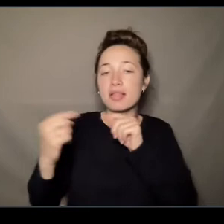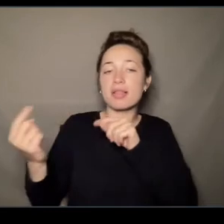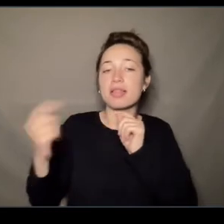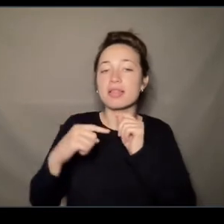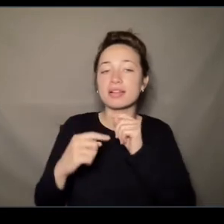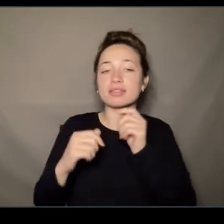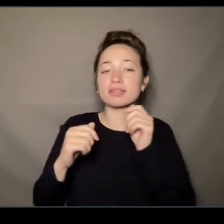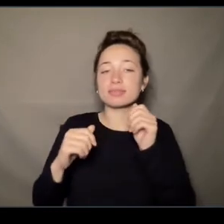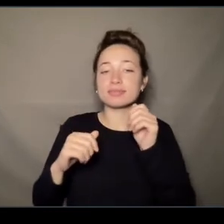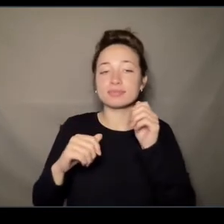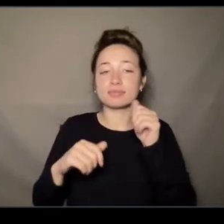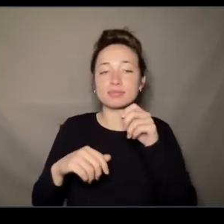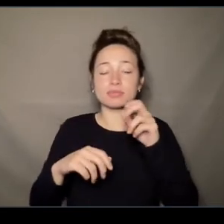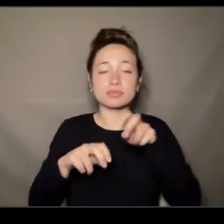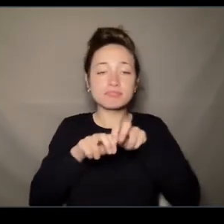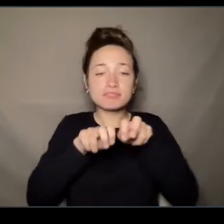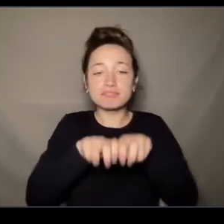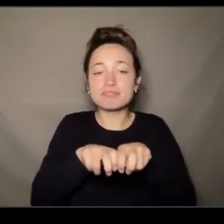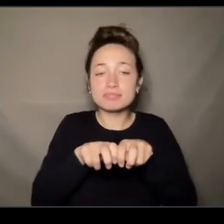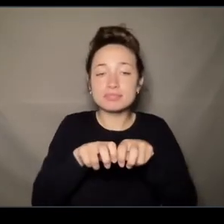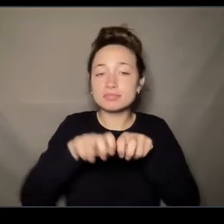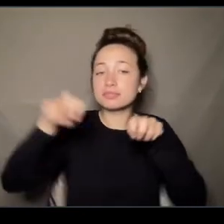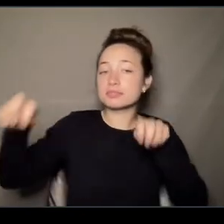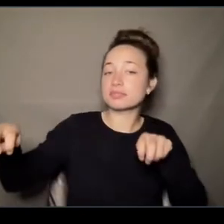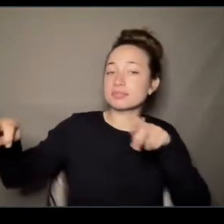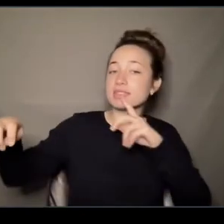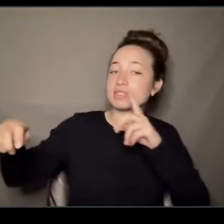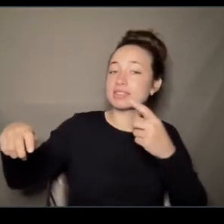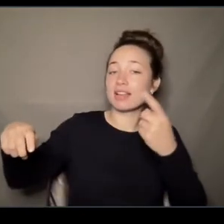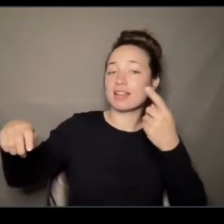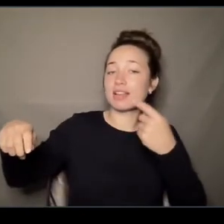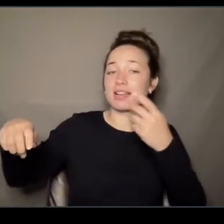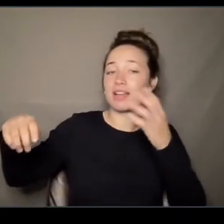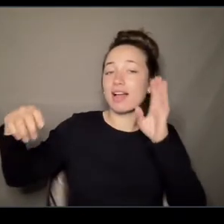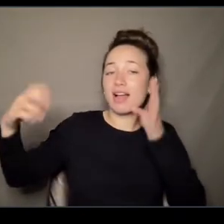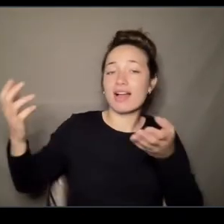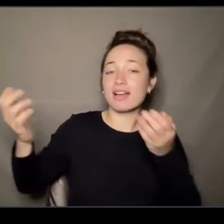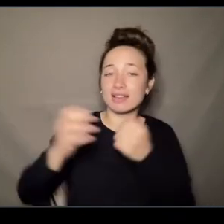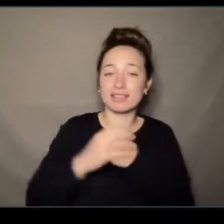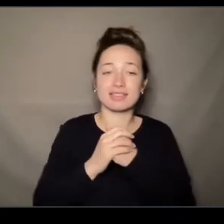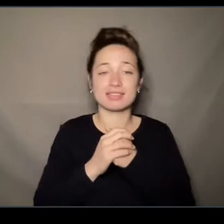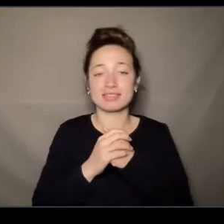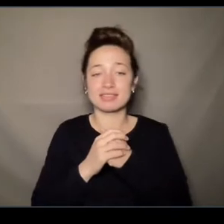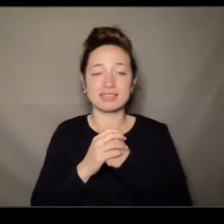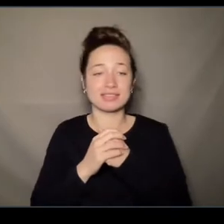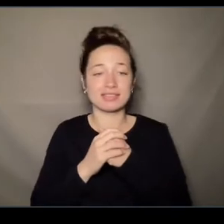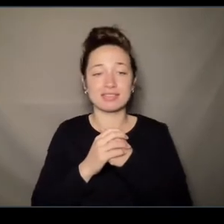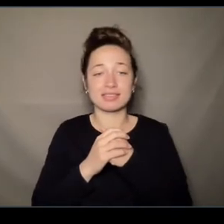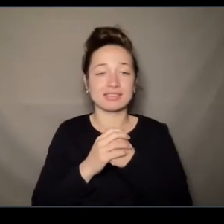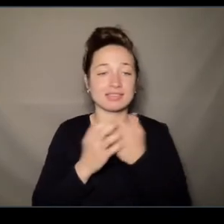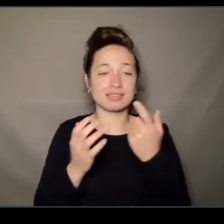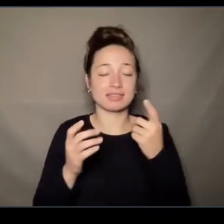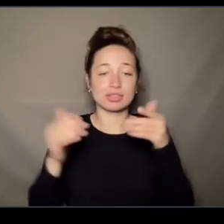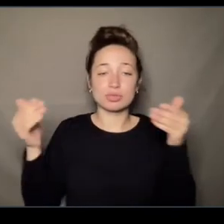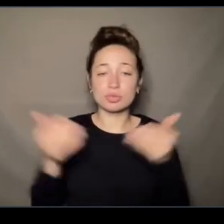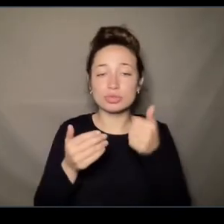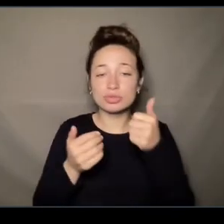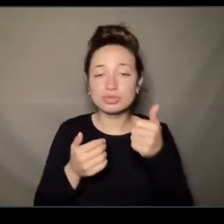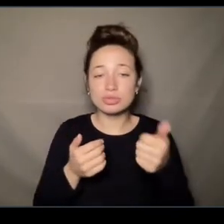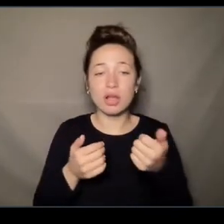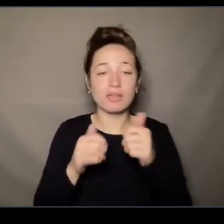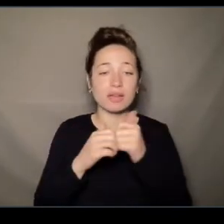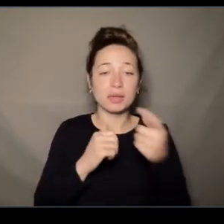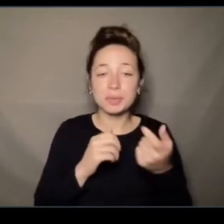across your yard. You can talk from the bottom of the steps up to a porch to somebody. You can just say, hi, how are you?